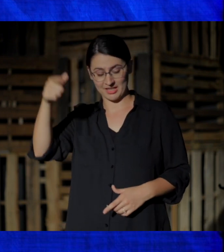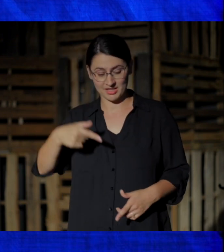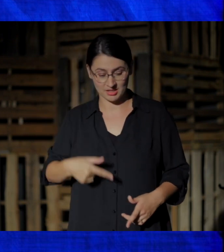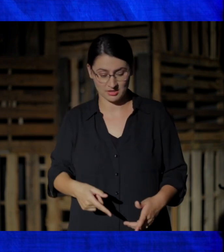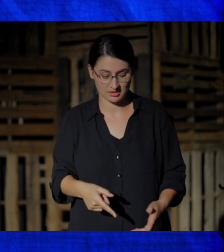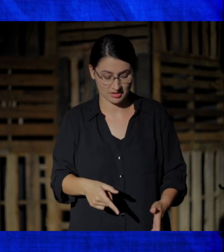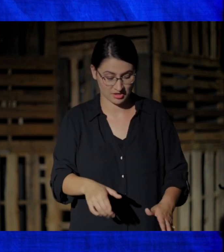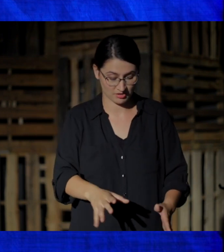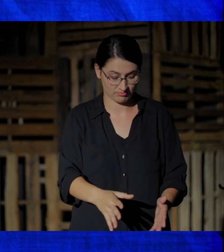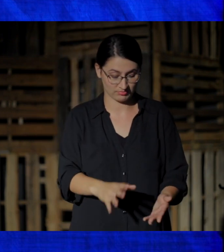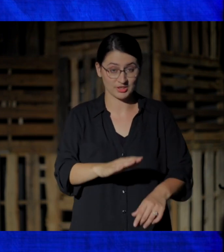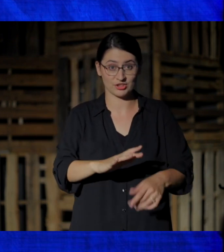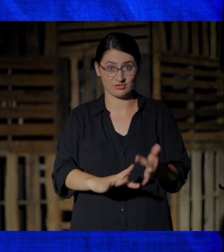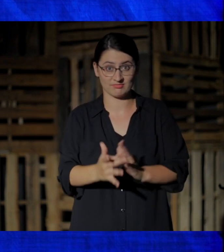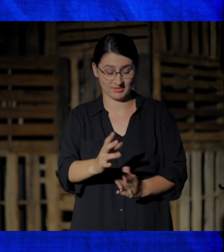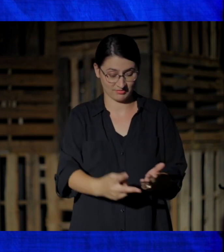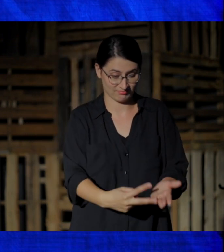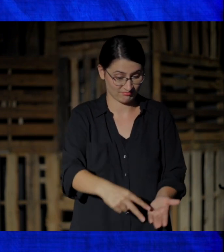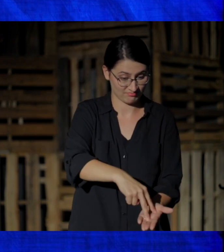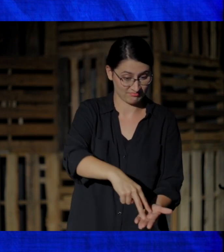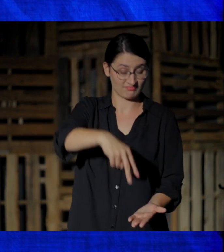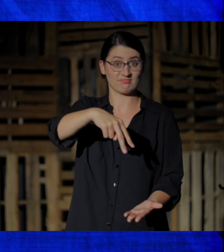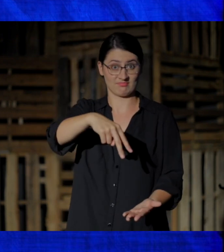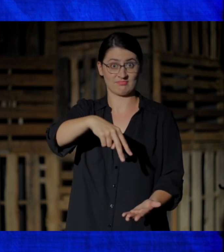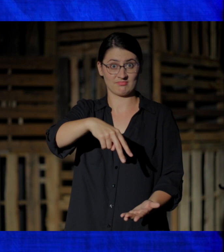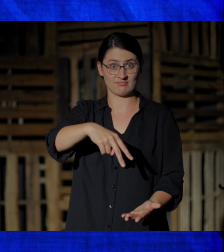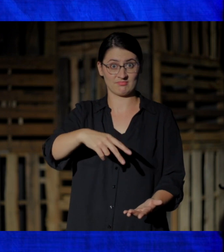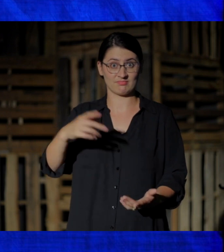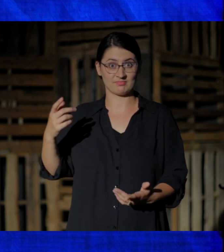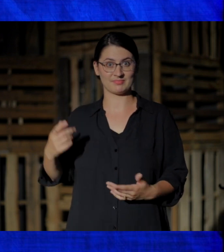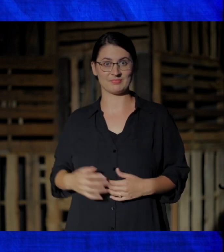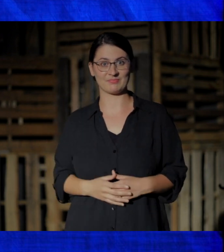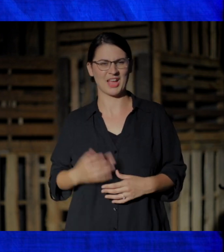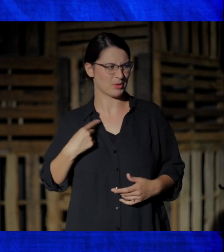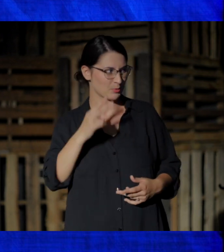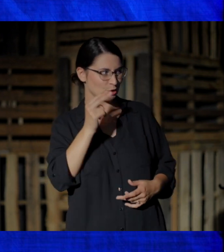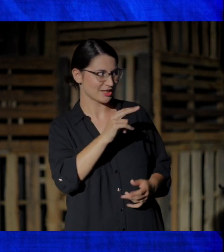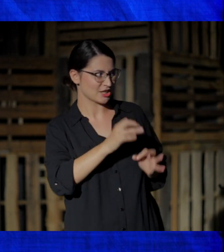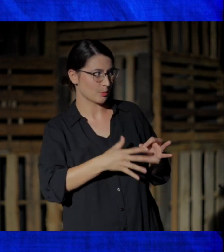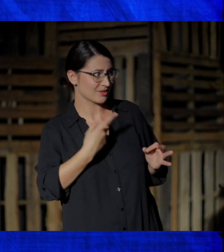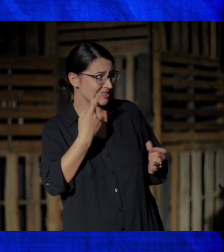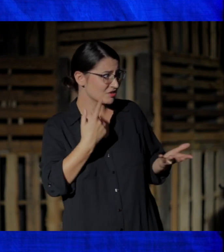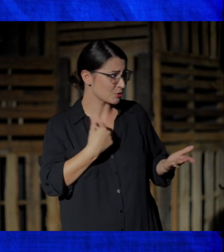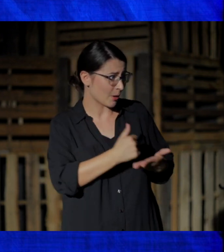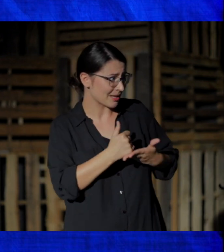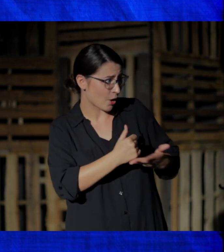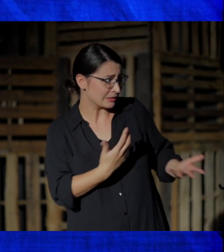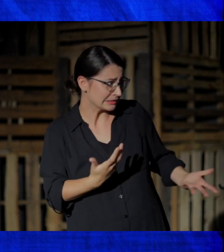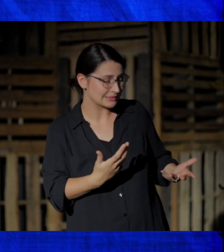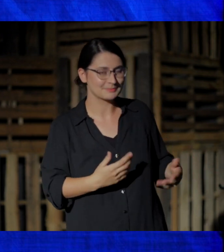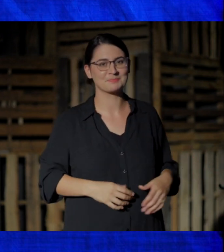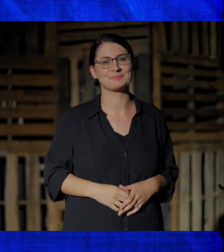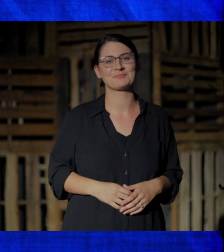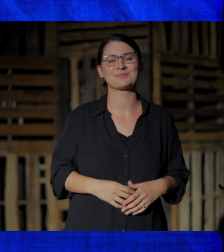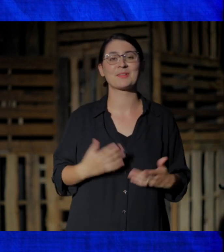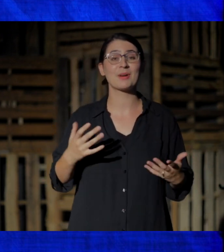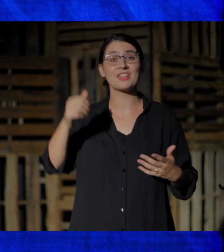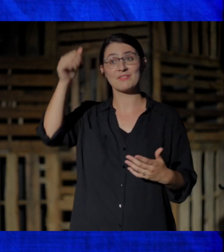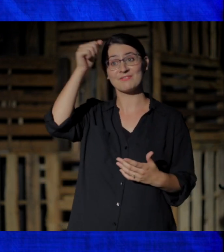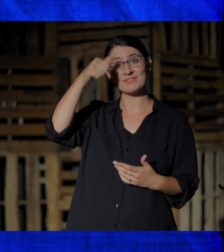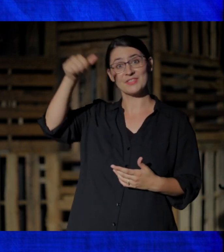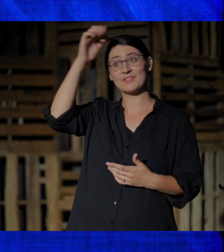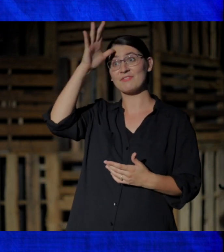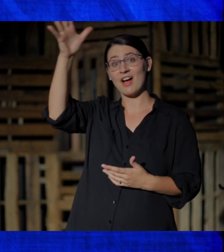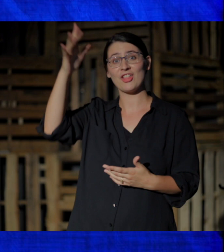I need help. Okay, so I was looking at the interpreter, see if she could help me out. All right, so... But the Father did this to the Son. In